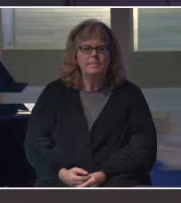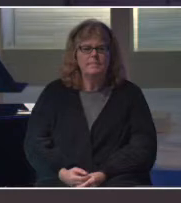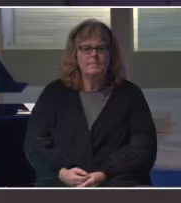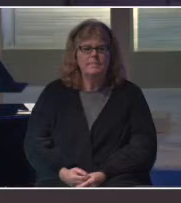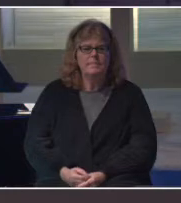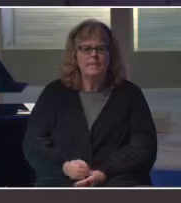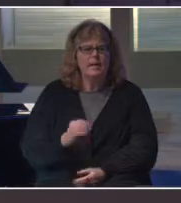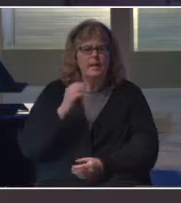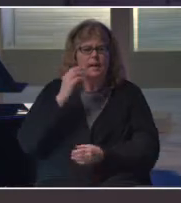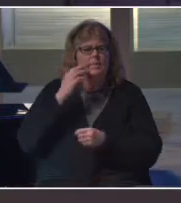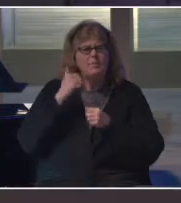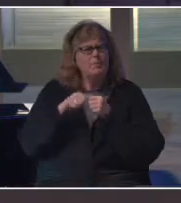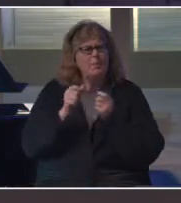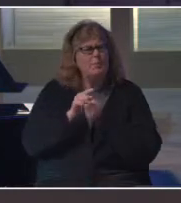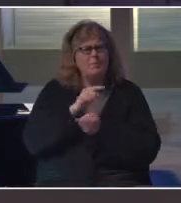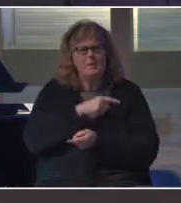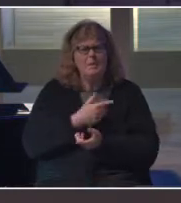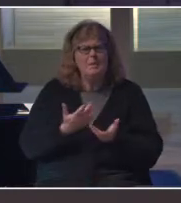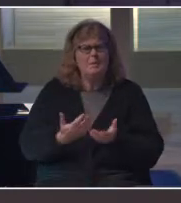I don't even remember meeting him.